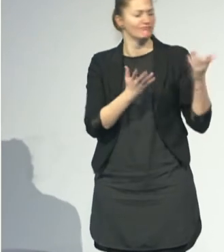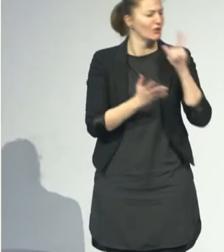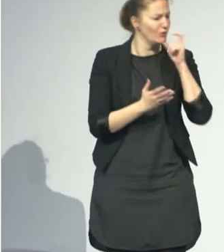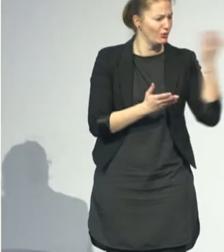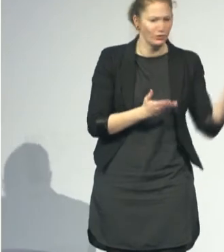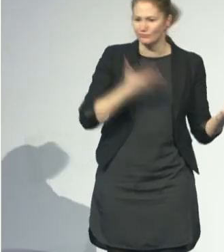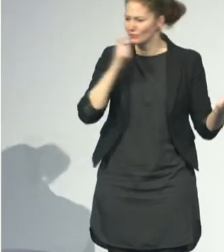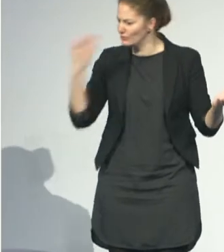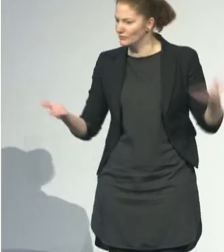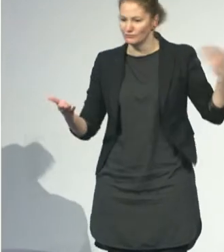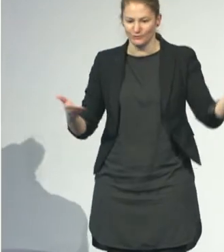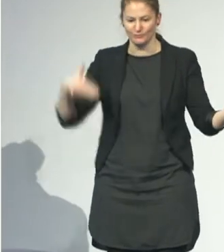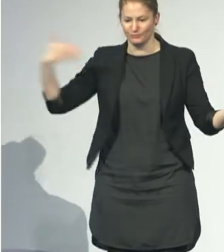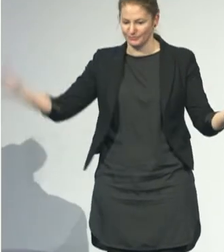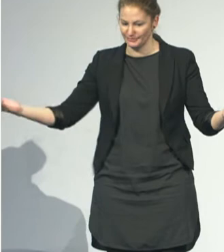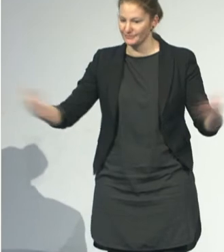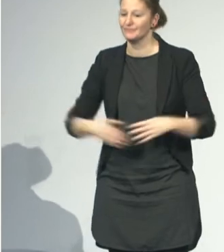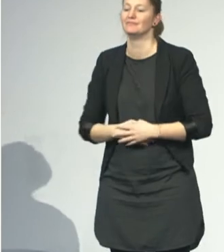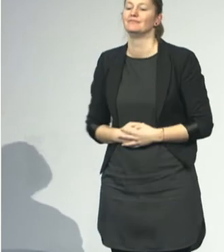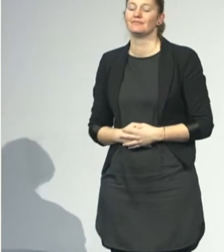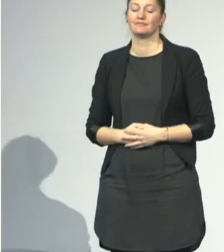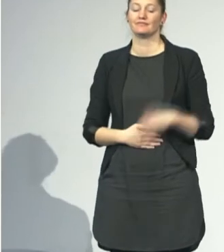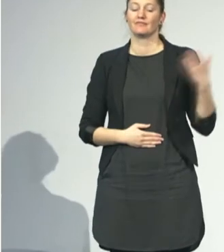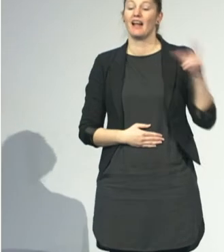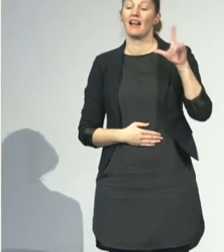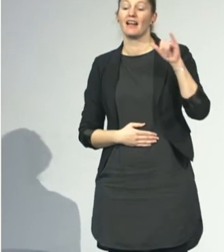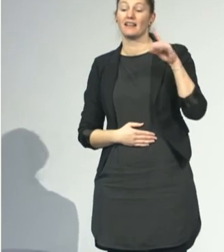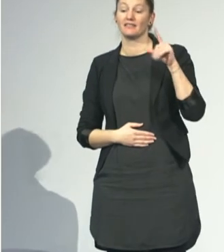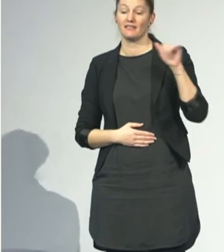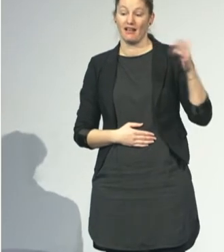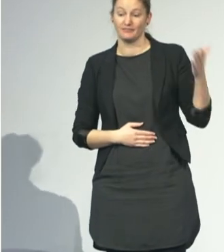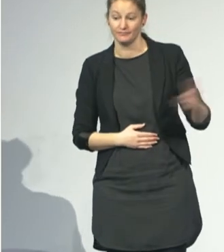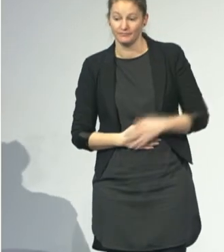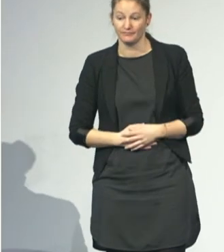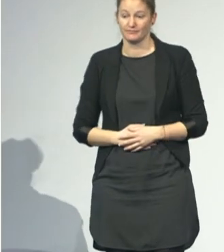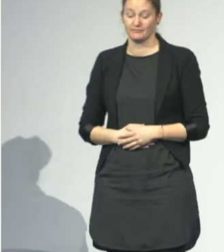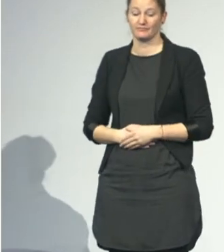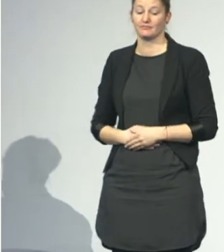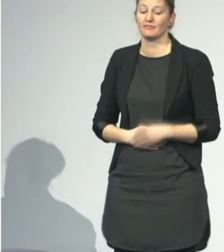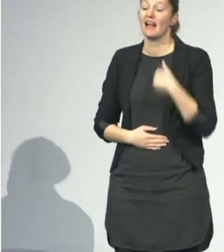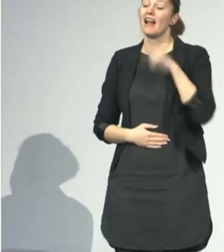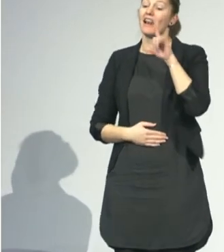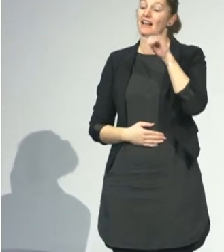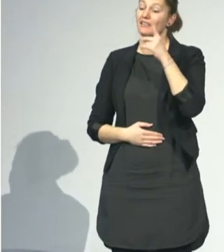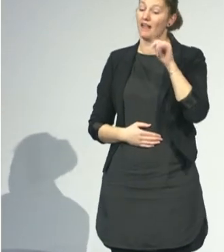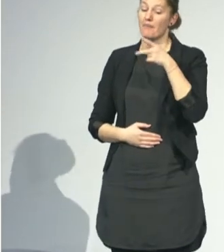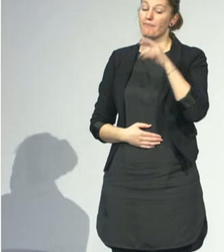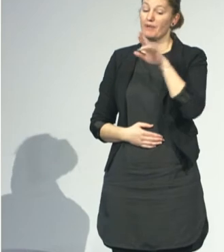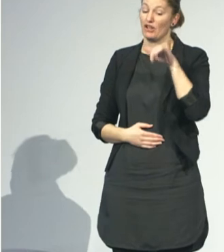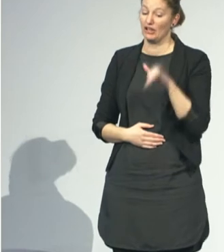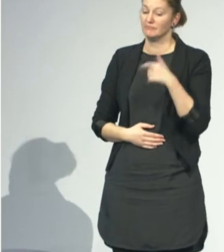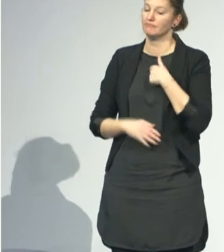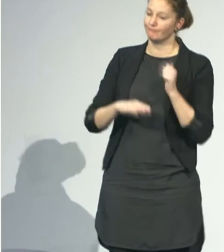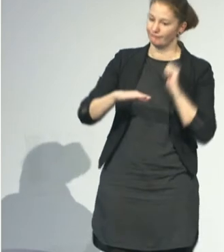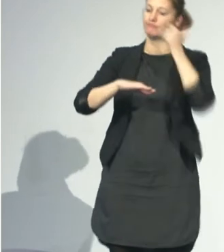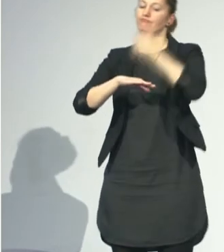Said. I'm Linda Perry, and I'm the executive director from Vela, Canada. And very simply, what we do is community development